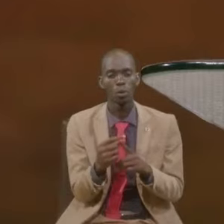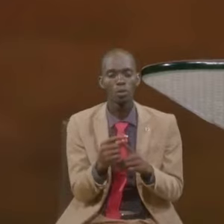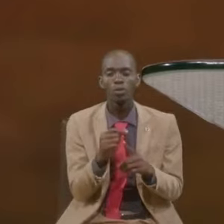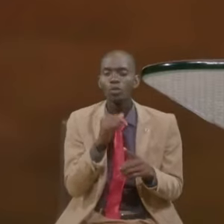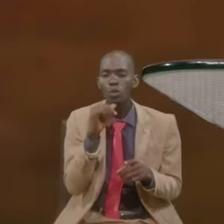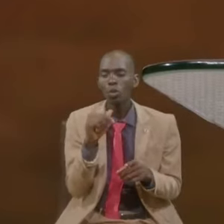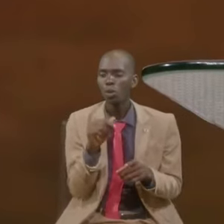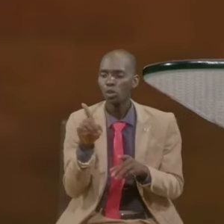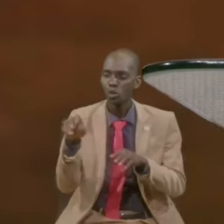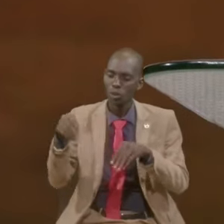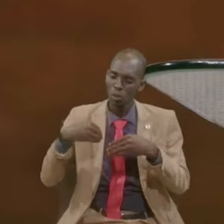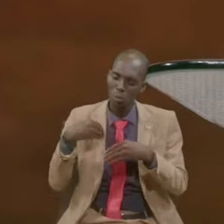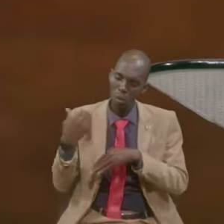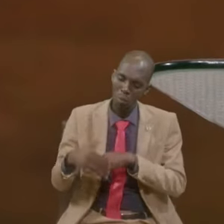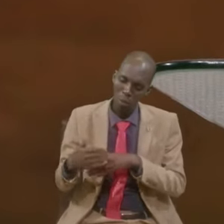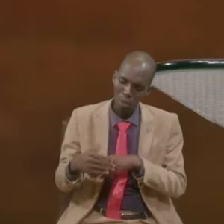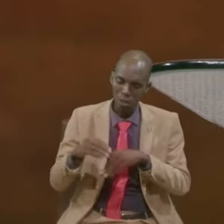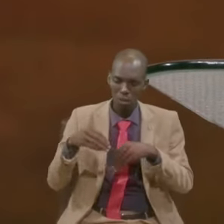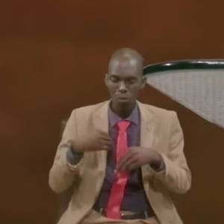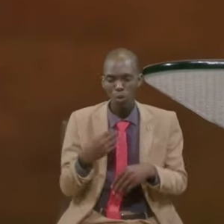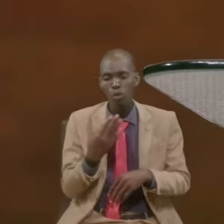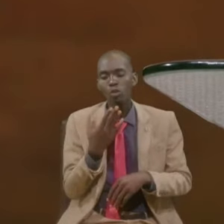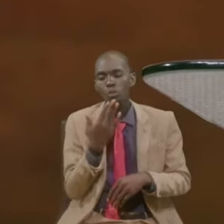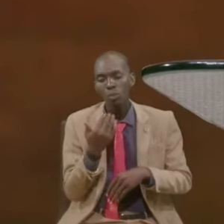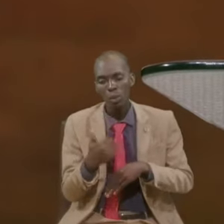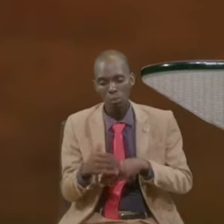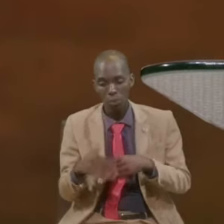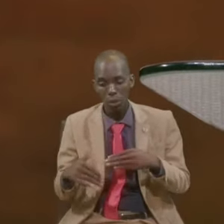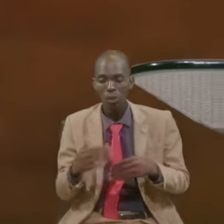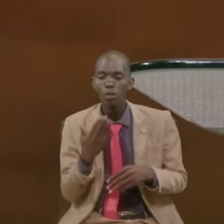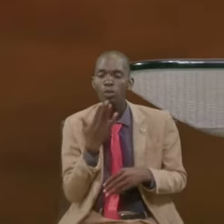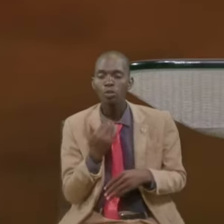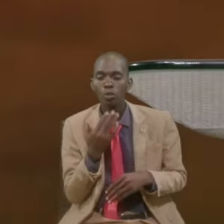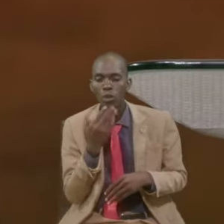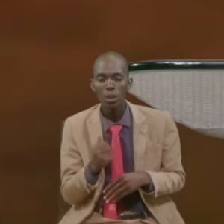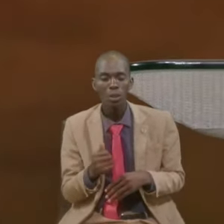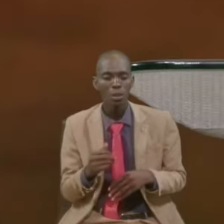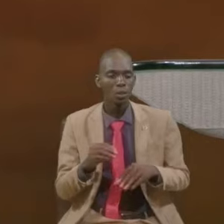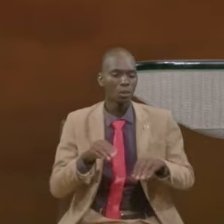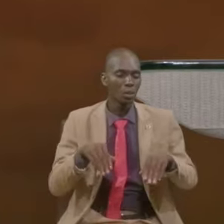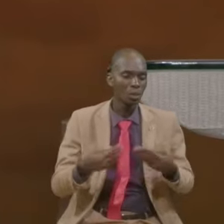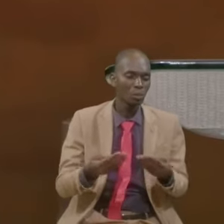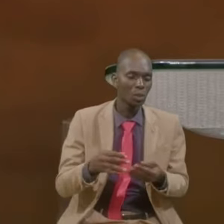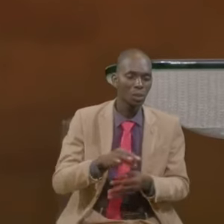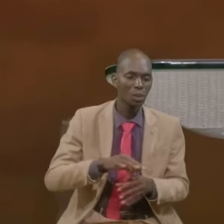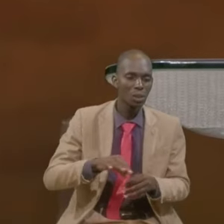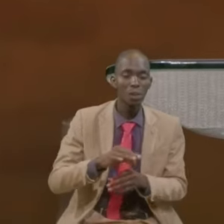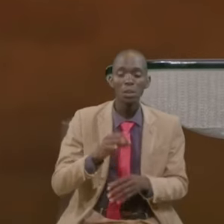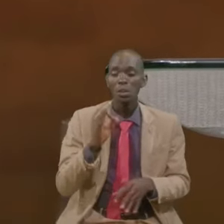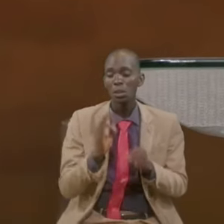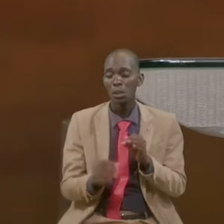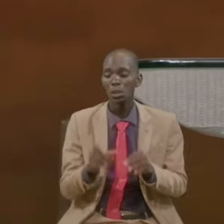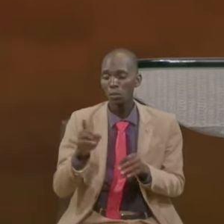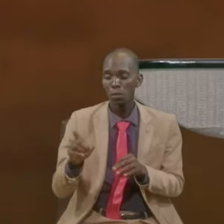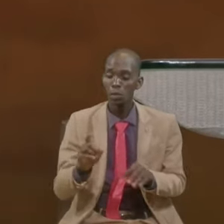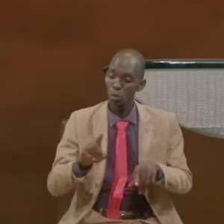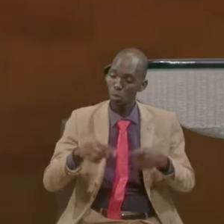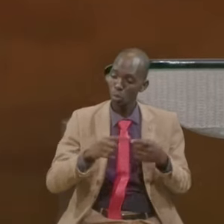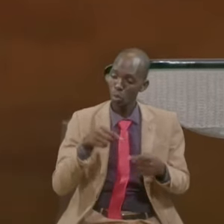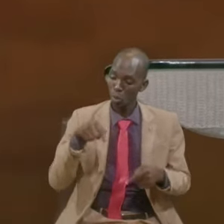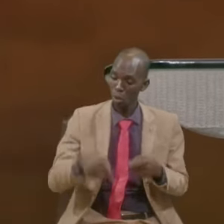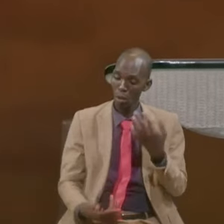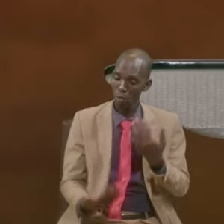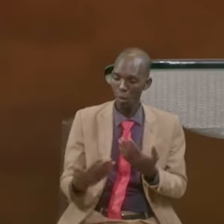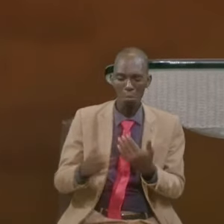he sugared my tea, he did something for me. So even if he's going to hell, I'm going to